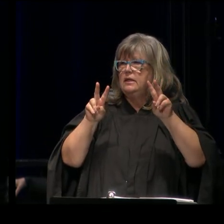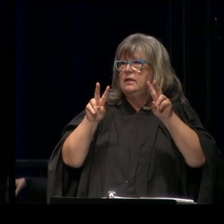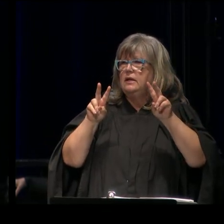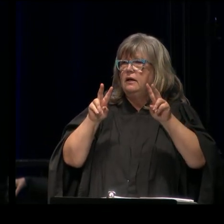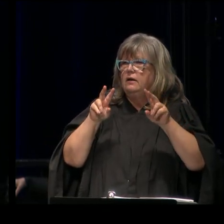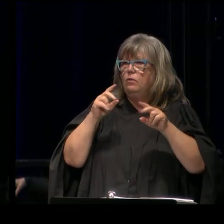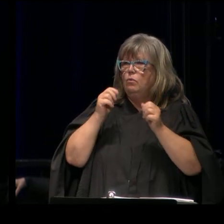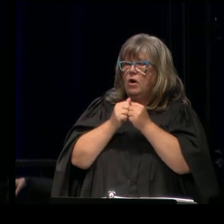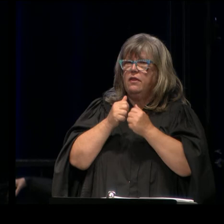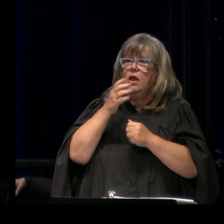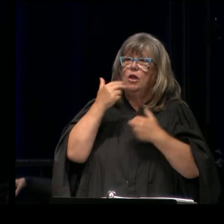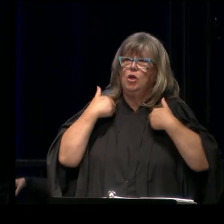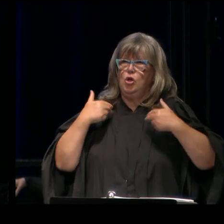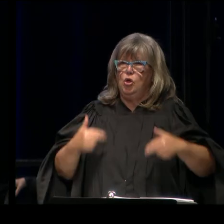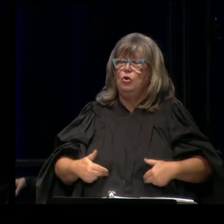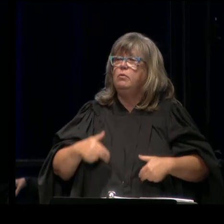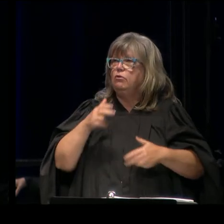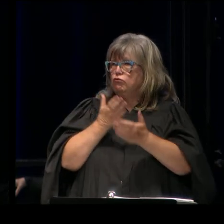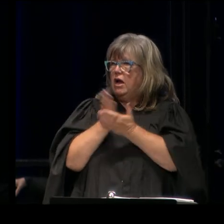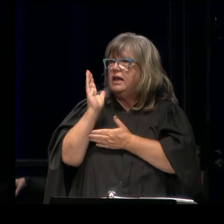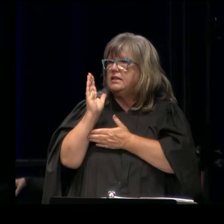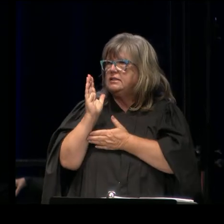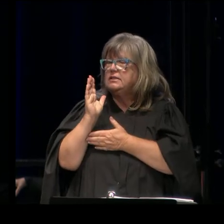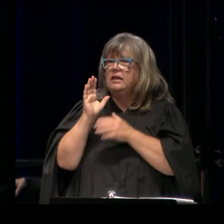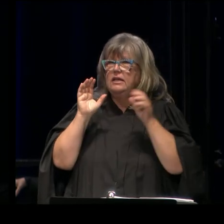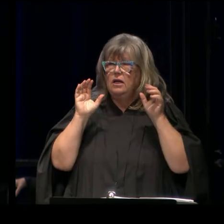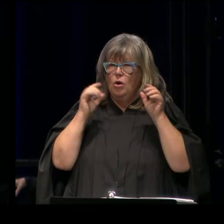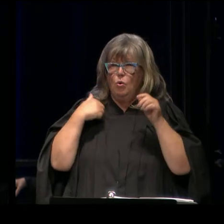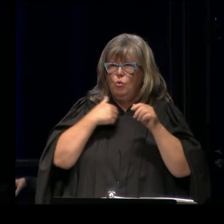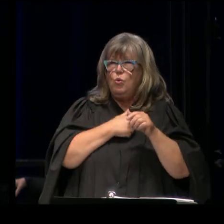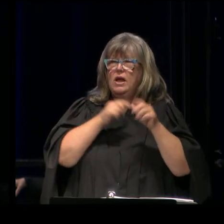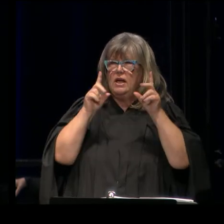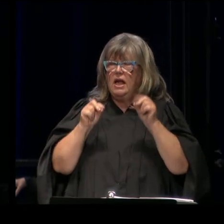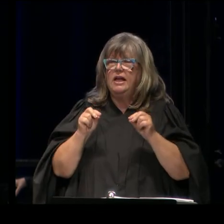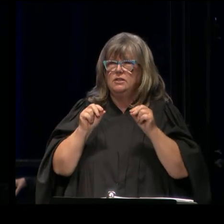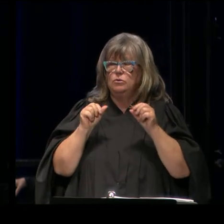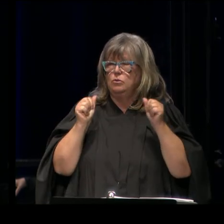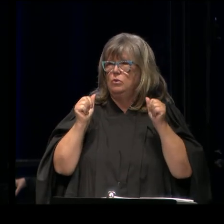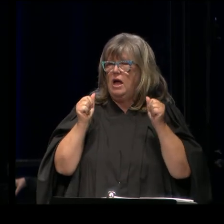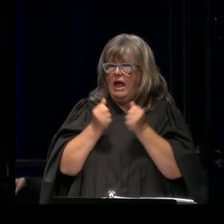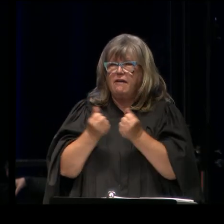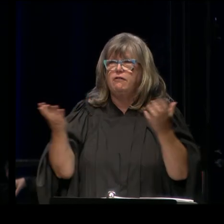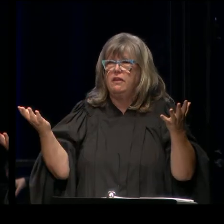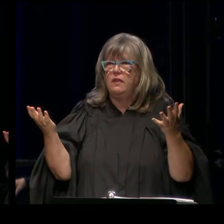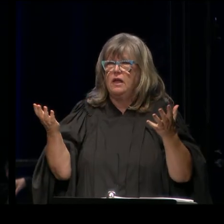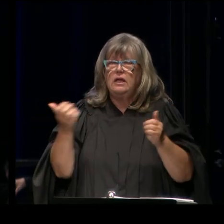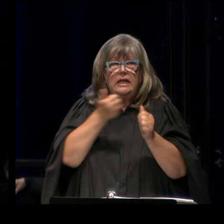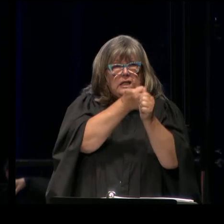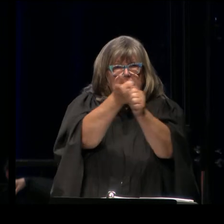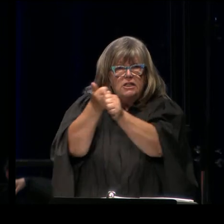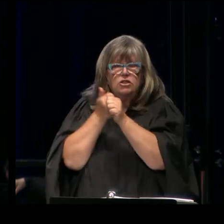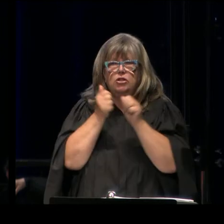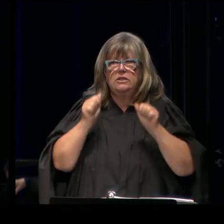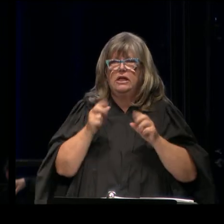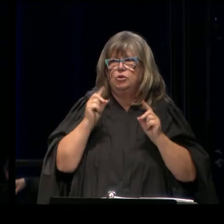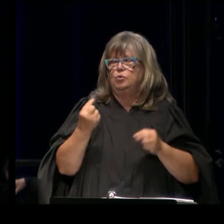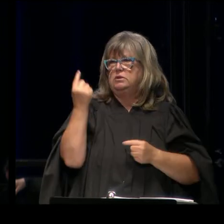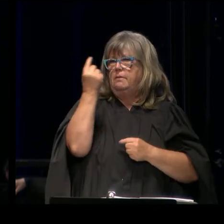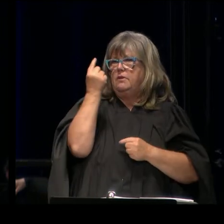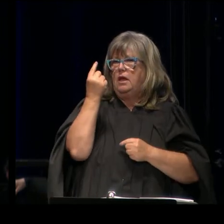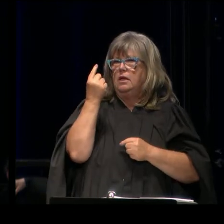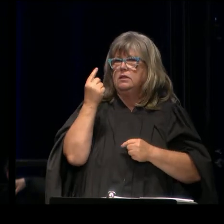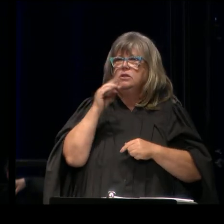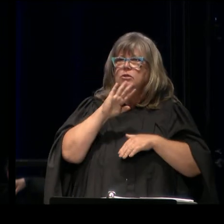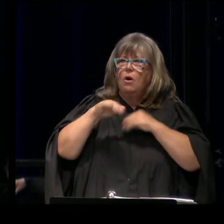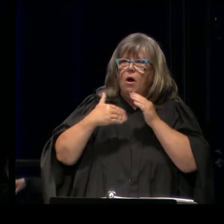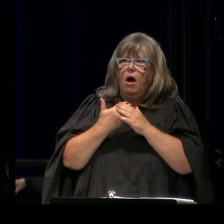One can do everything, but each of us can do something. Let us all come together